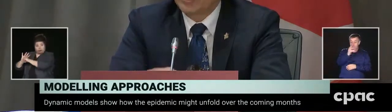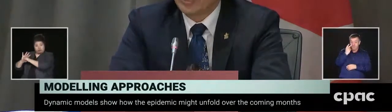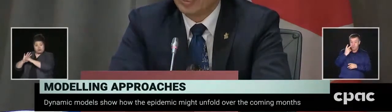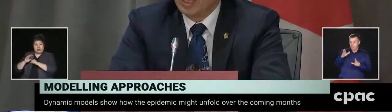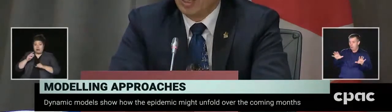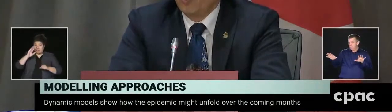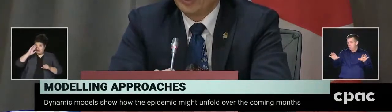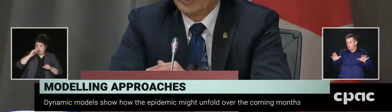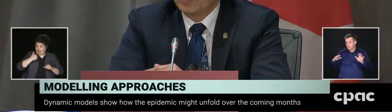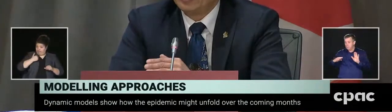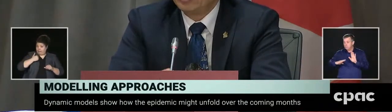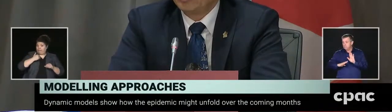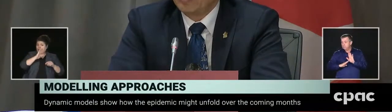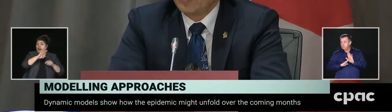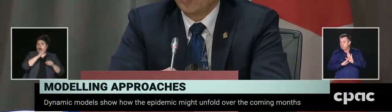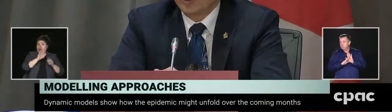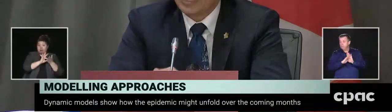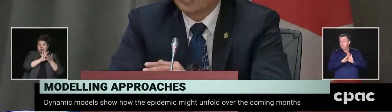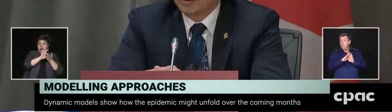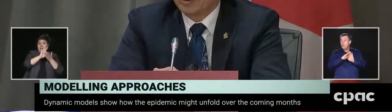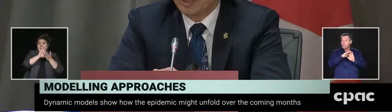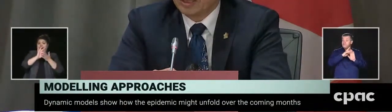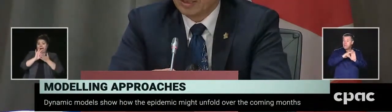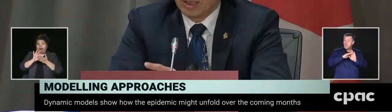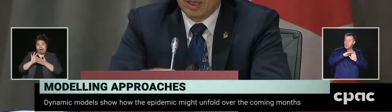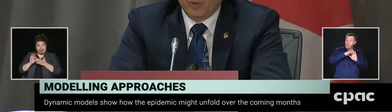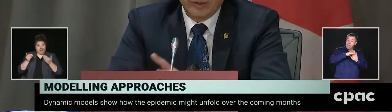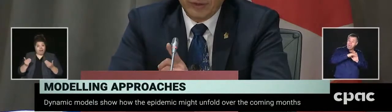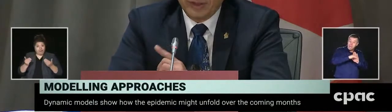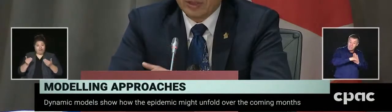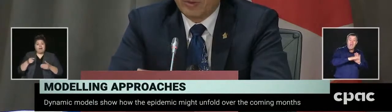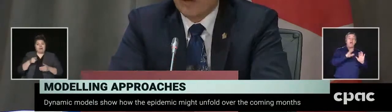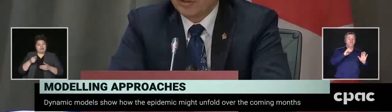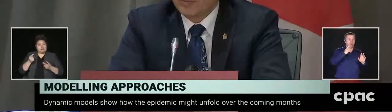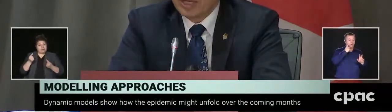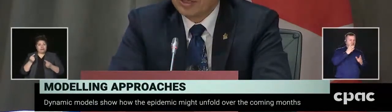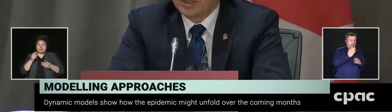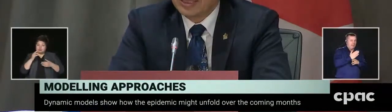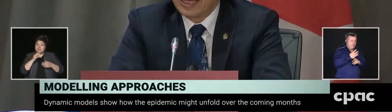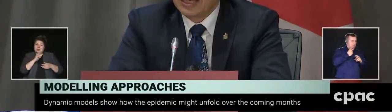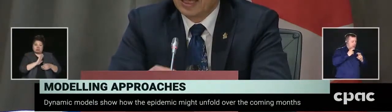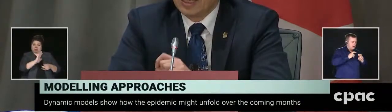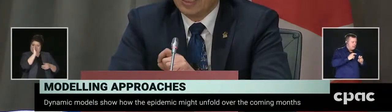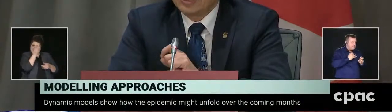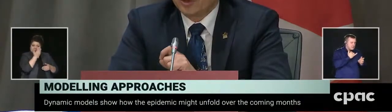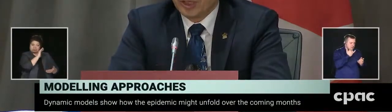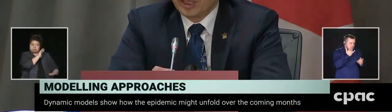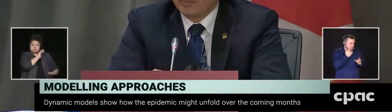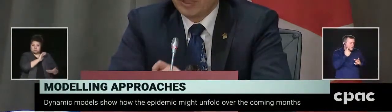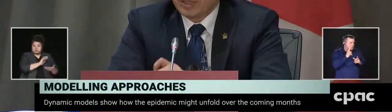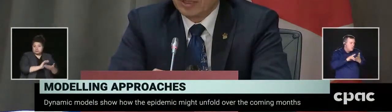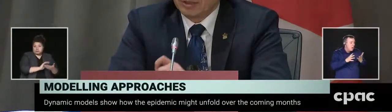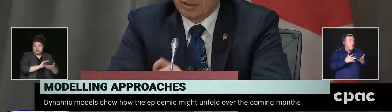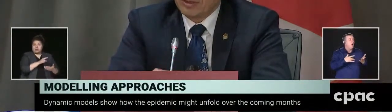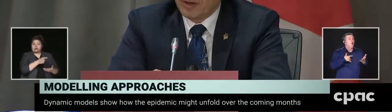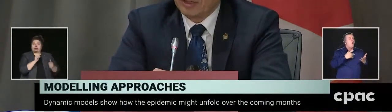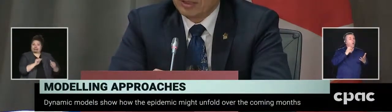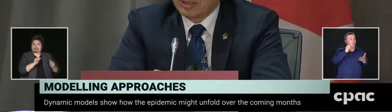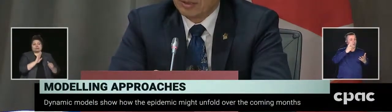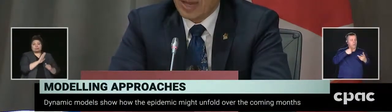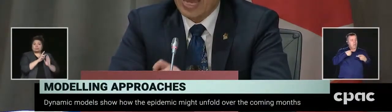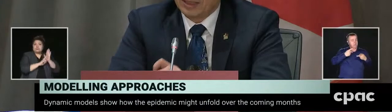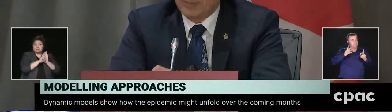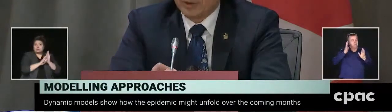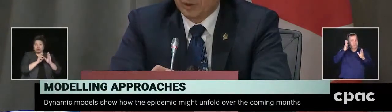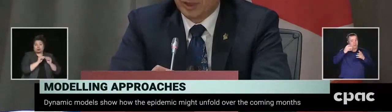to see, okay, what can we do to maybe relax certain things? One of the things we've also mentioned is that it's critical, besides a good